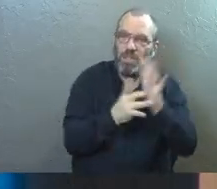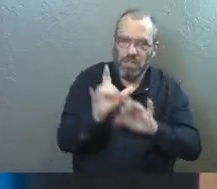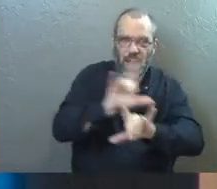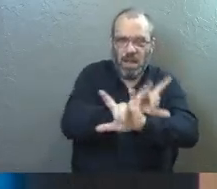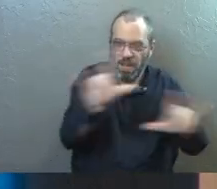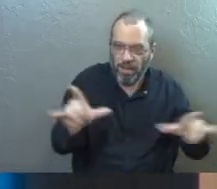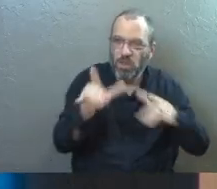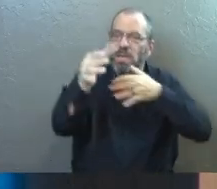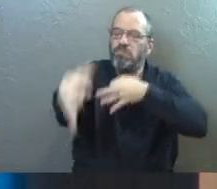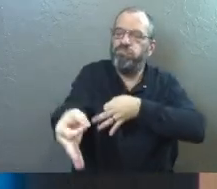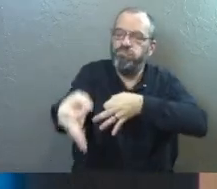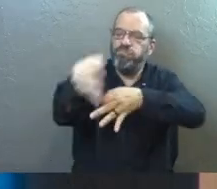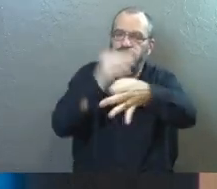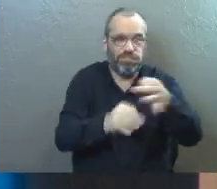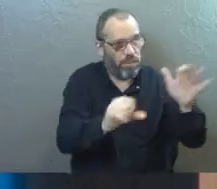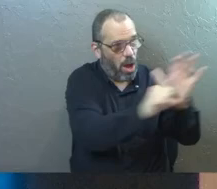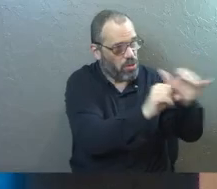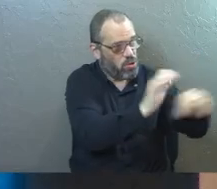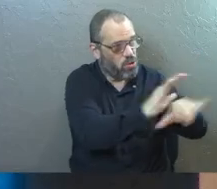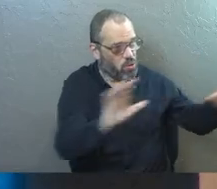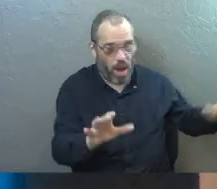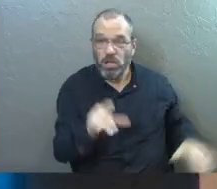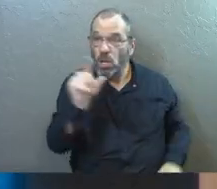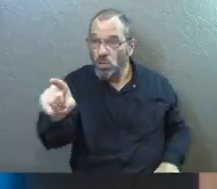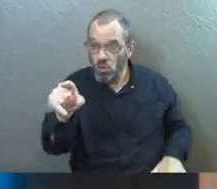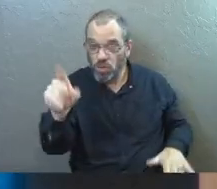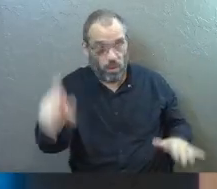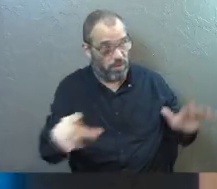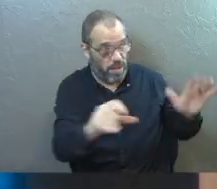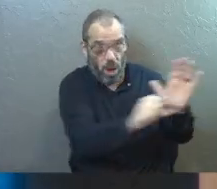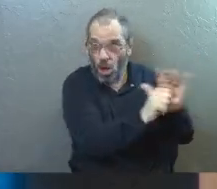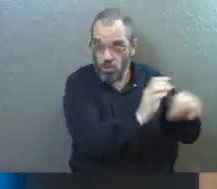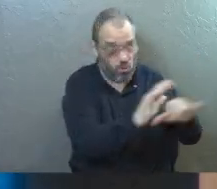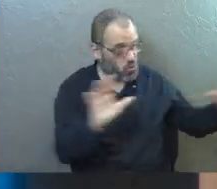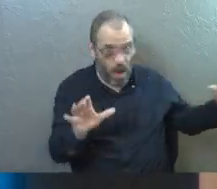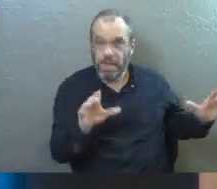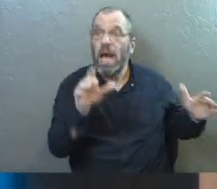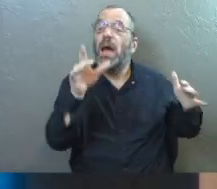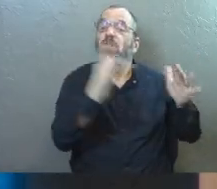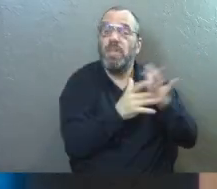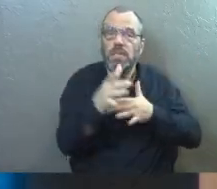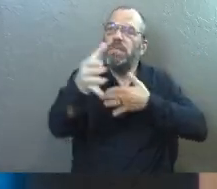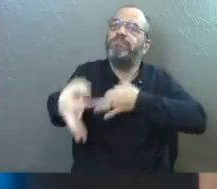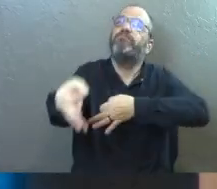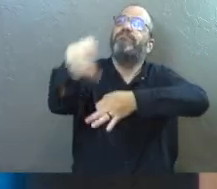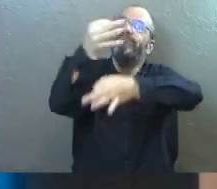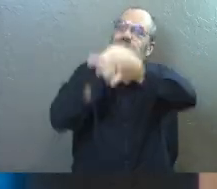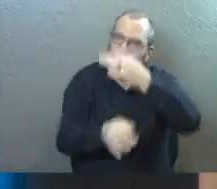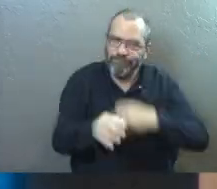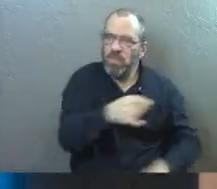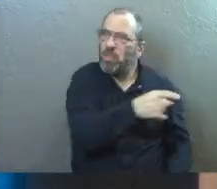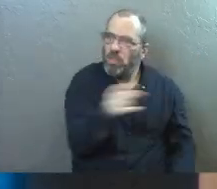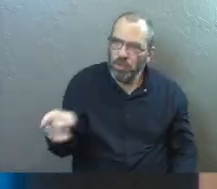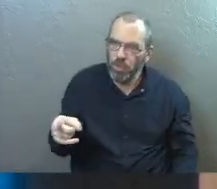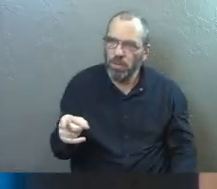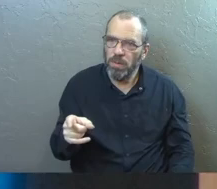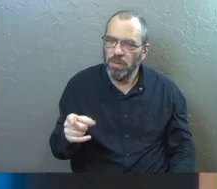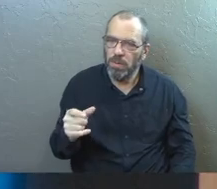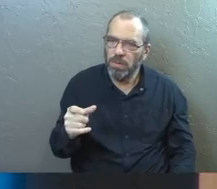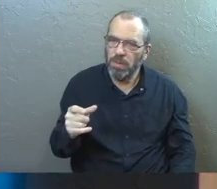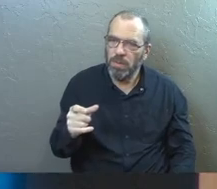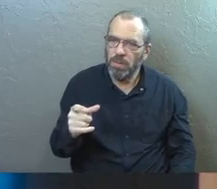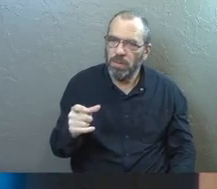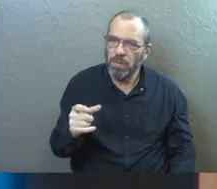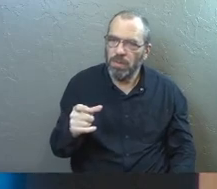took your place on the cross. All those places we just listed, he's saying, you were supposed to be in those spots. Jesus said